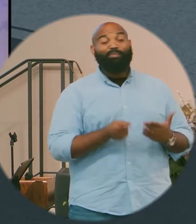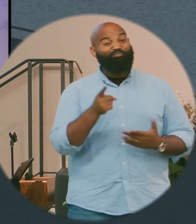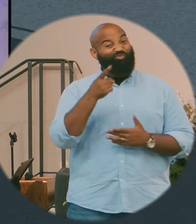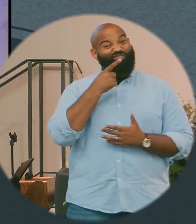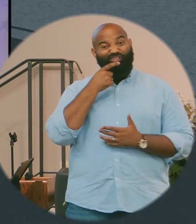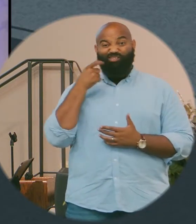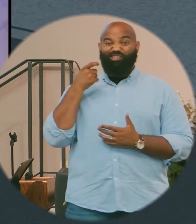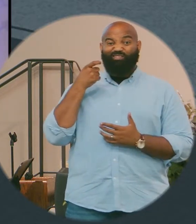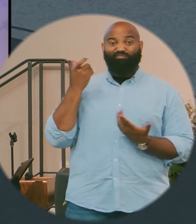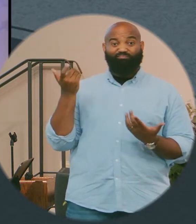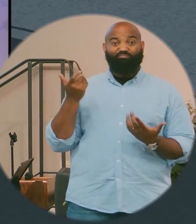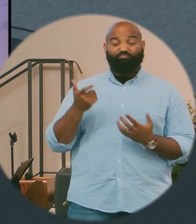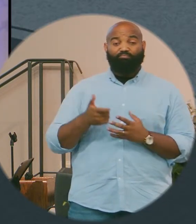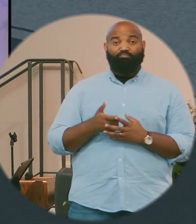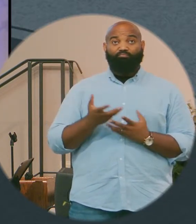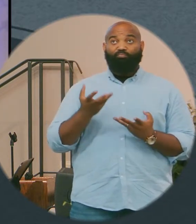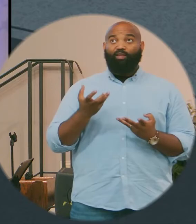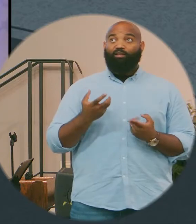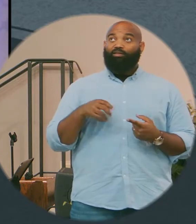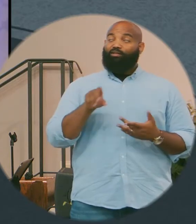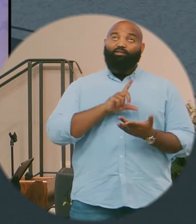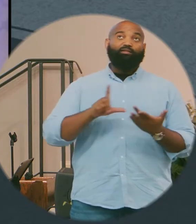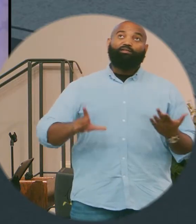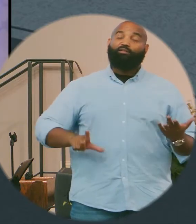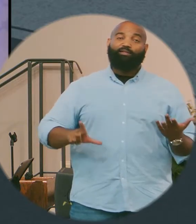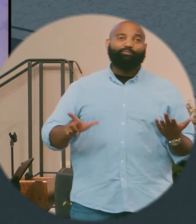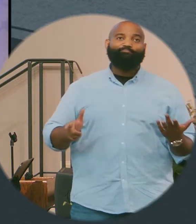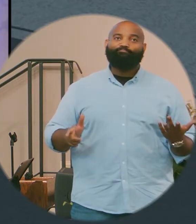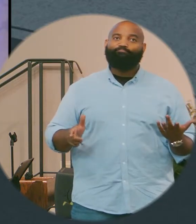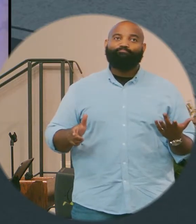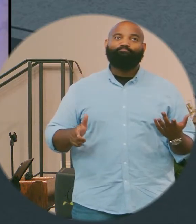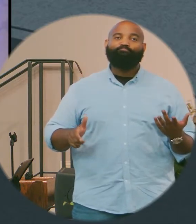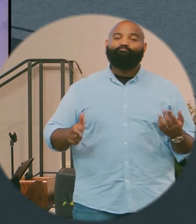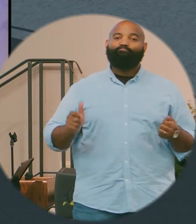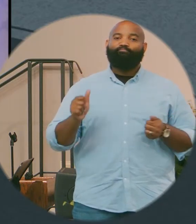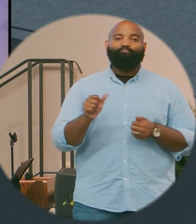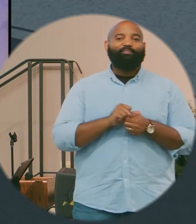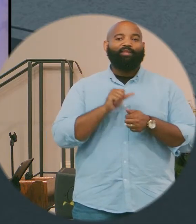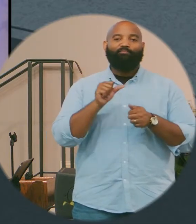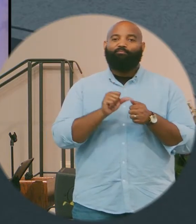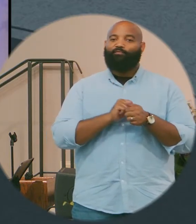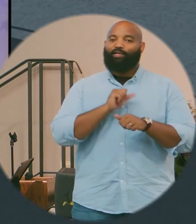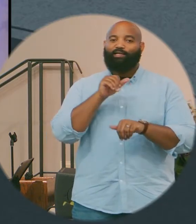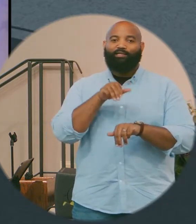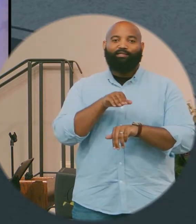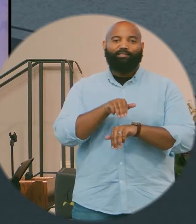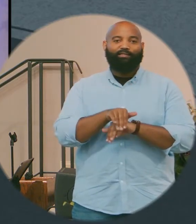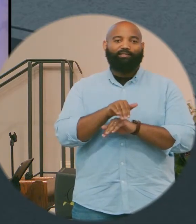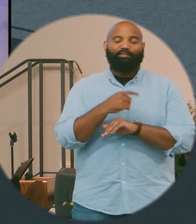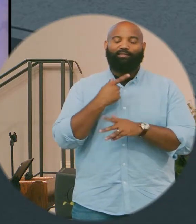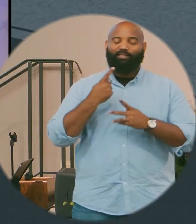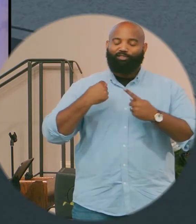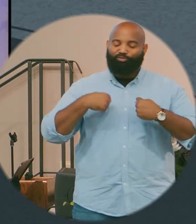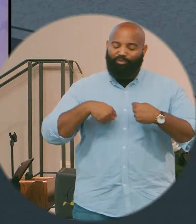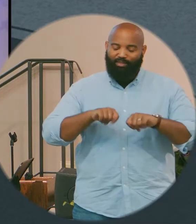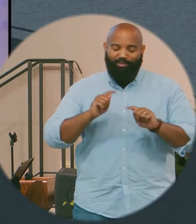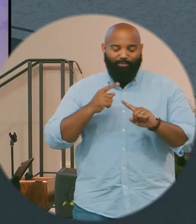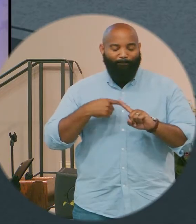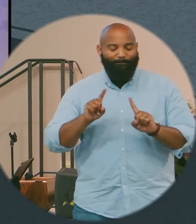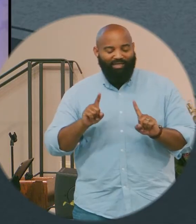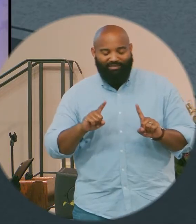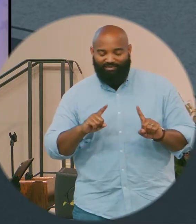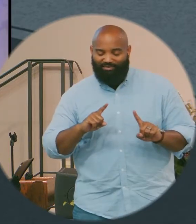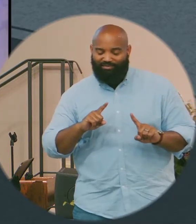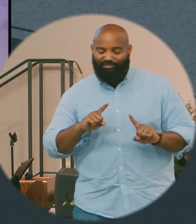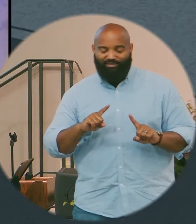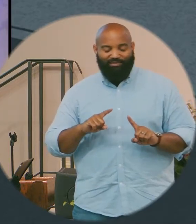something and you're like, Lord, I every night I try, but it's just I find myself falling